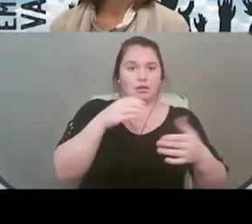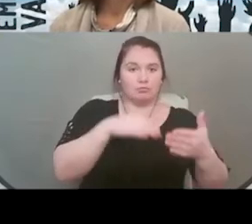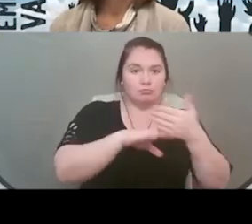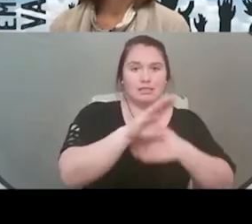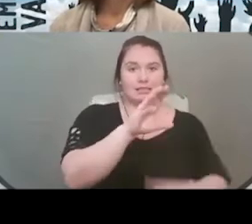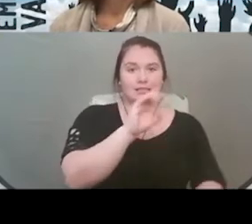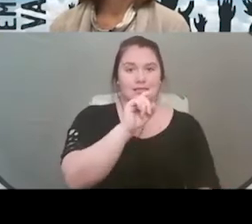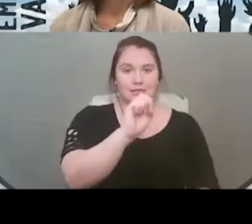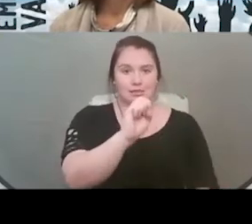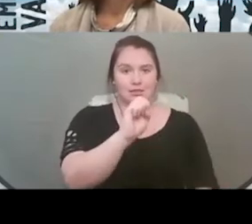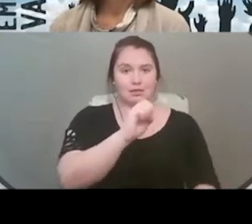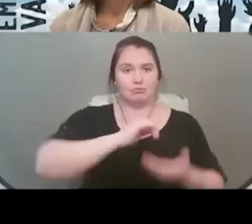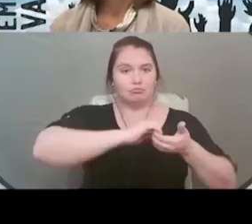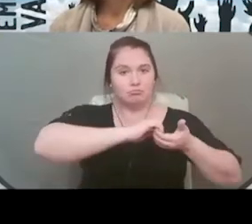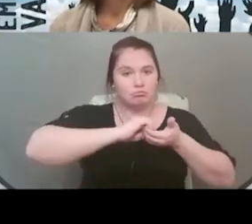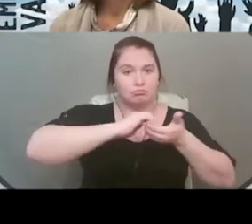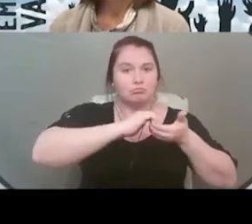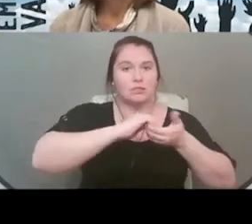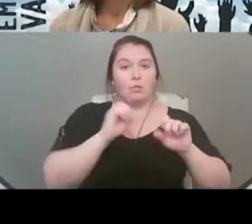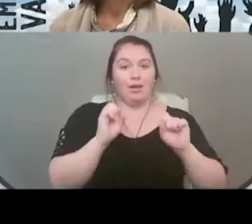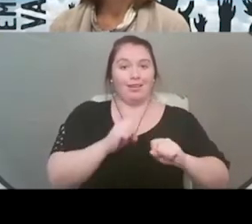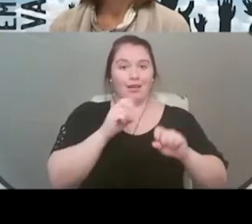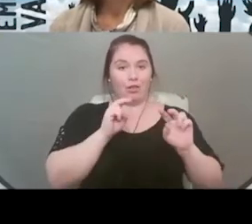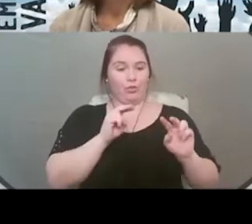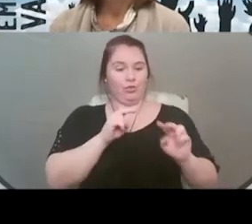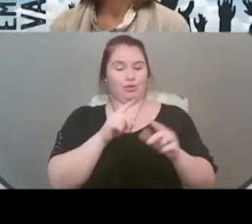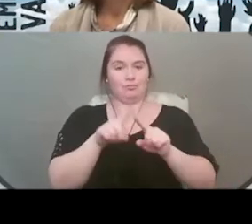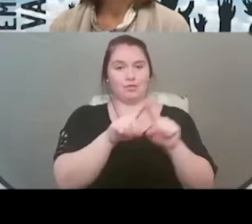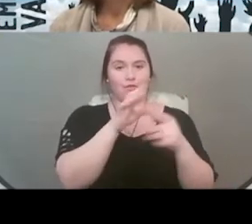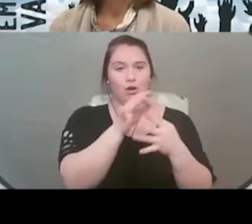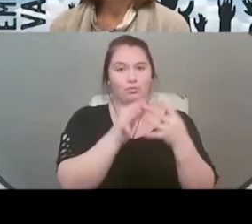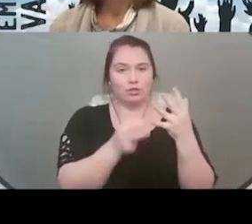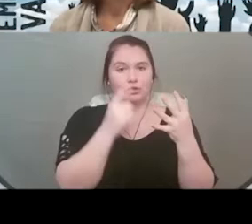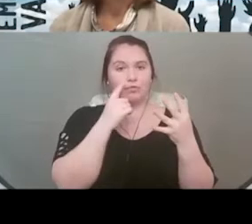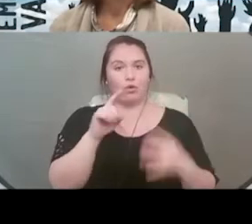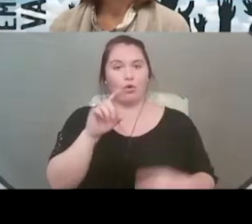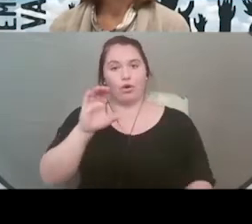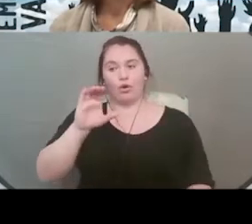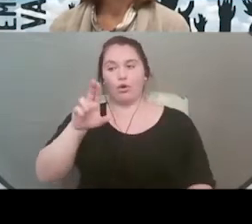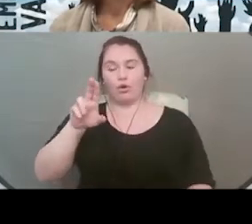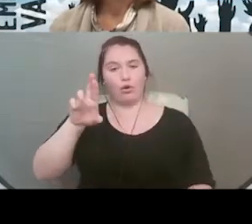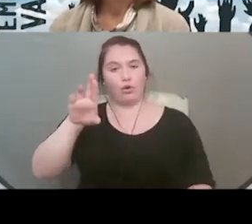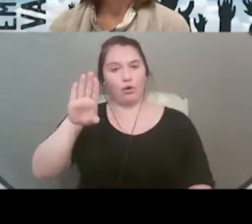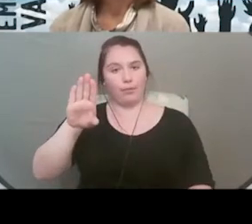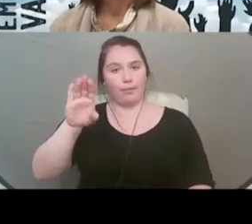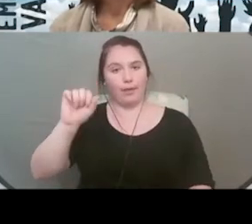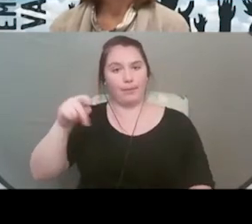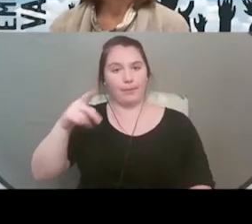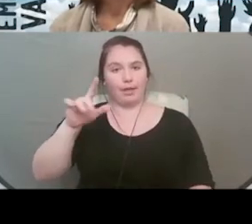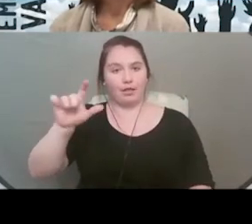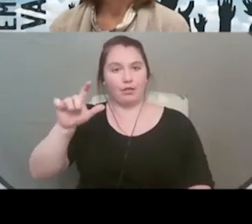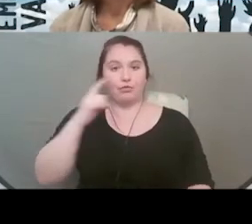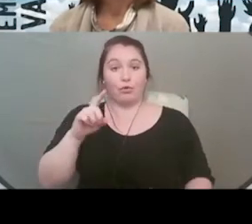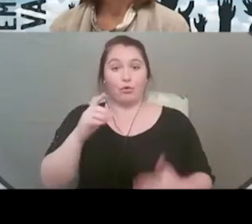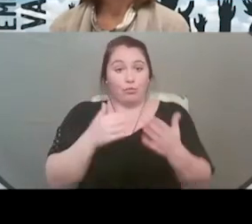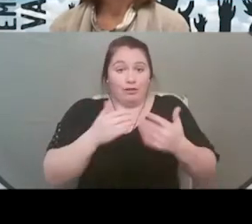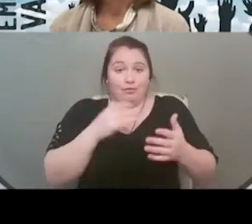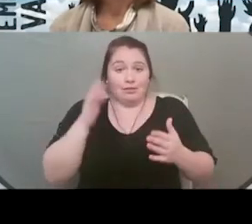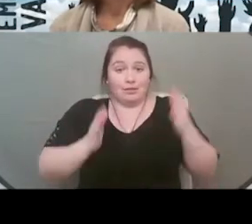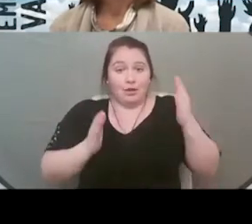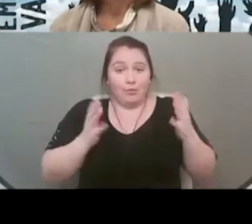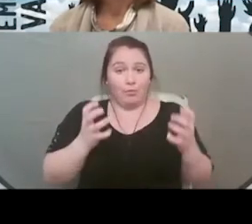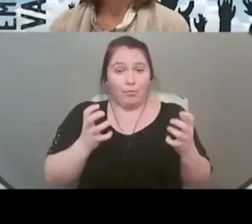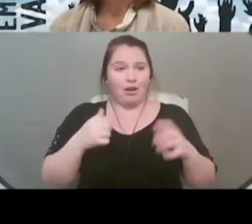CTE. So we can look at options for curb appeal on whatever sides we want to. So I appreciate that feedback. I